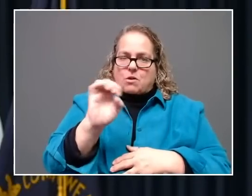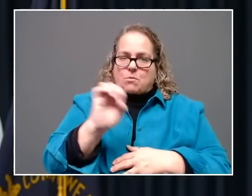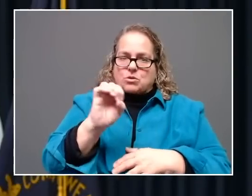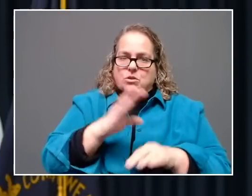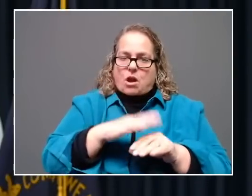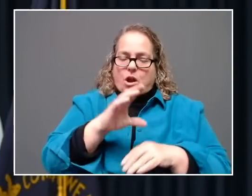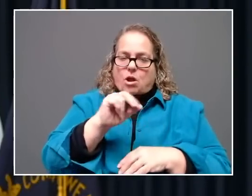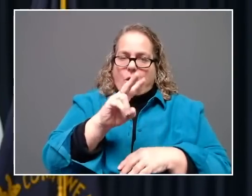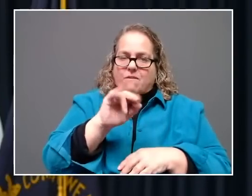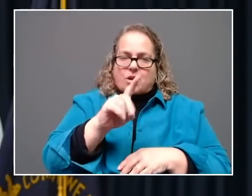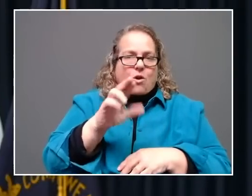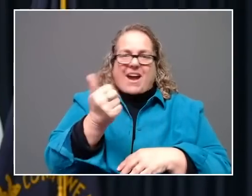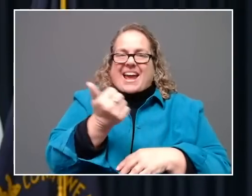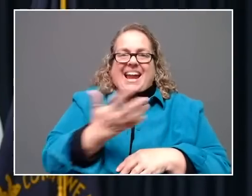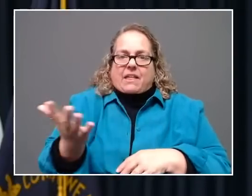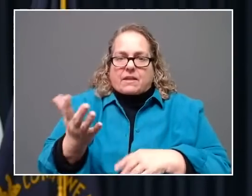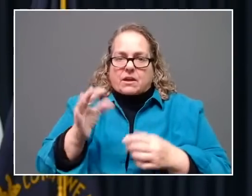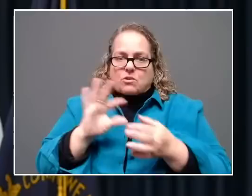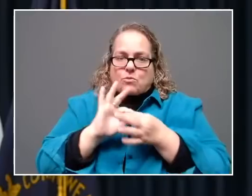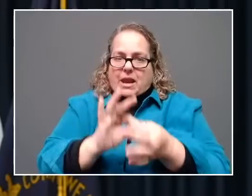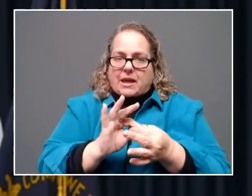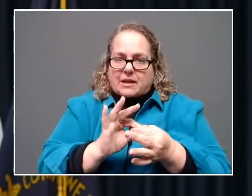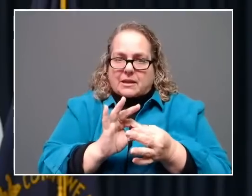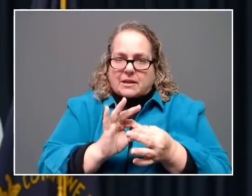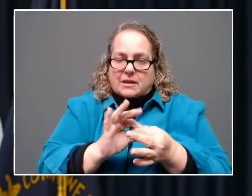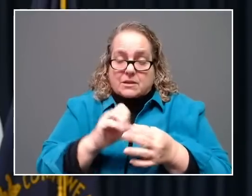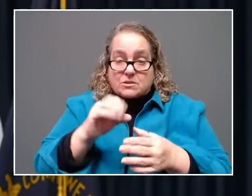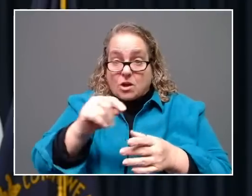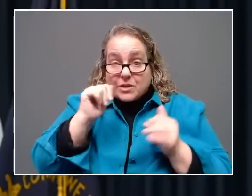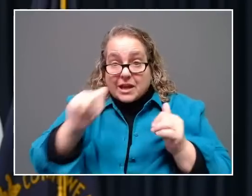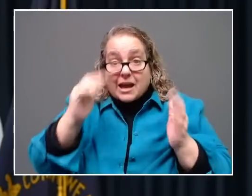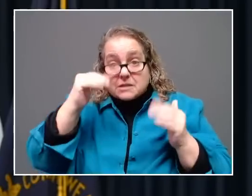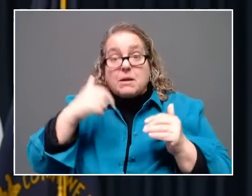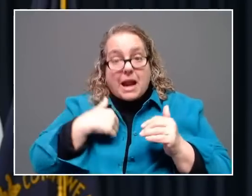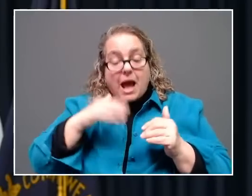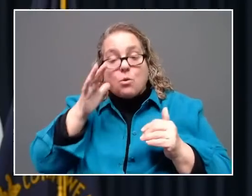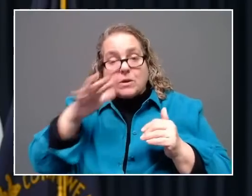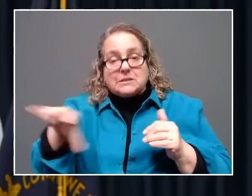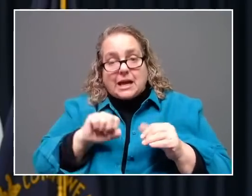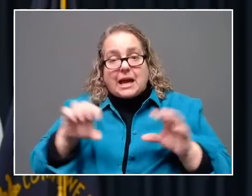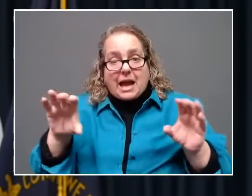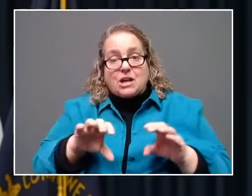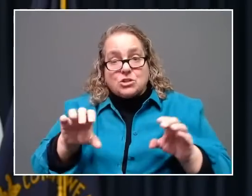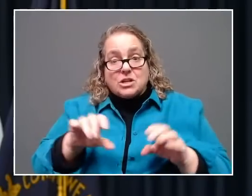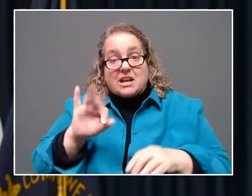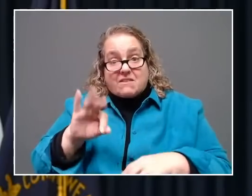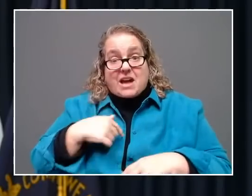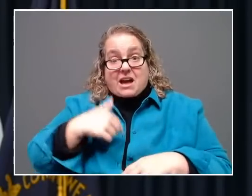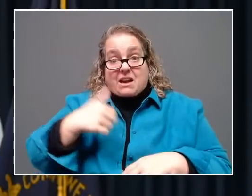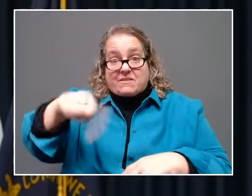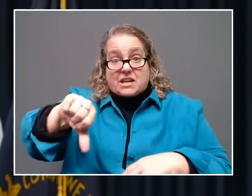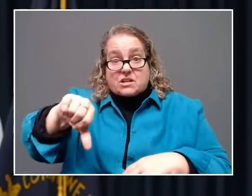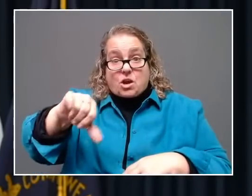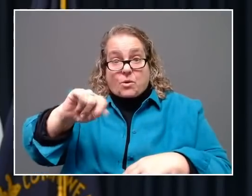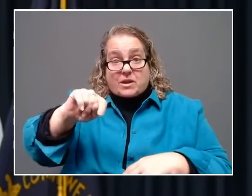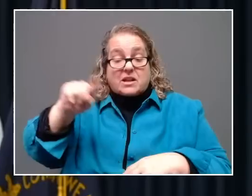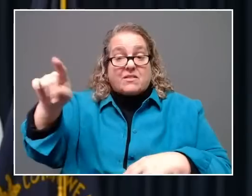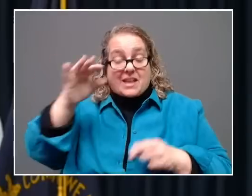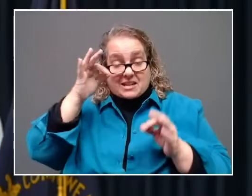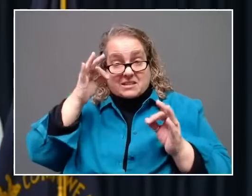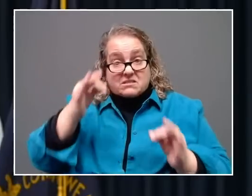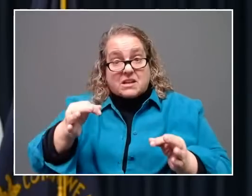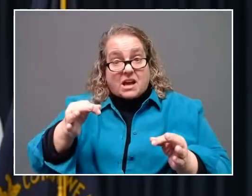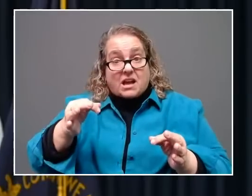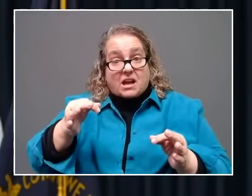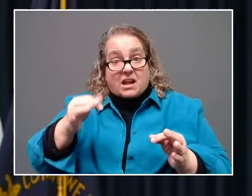So, you can expect that I will take action. And if I veto it and they decide, at that